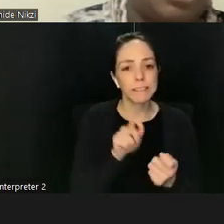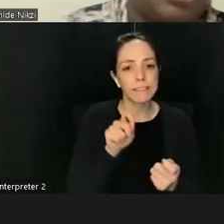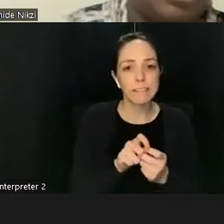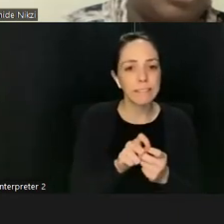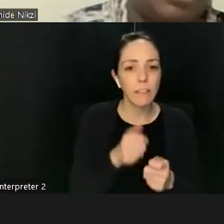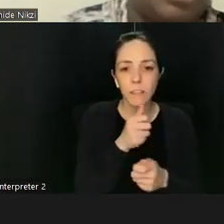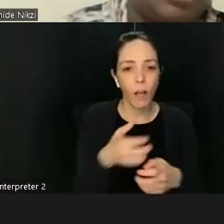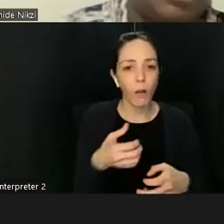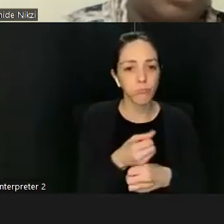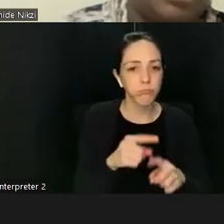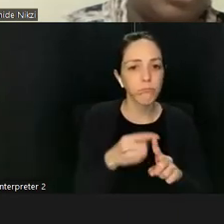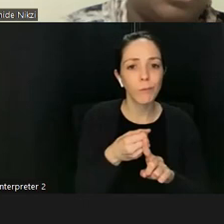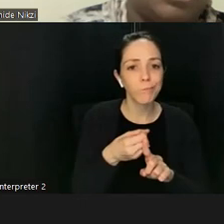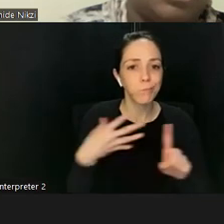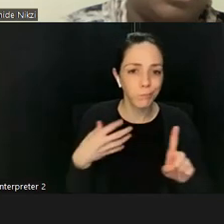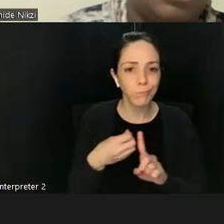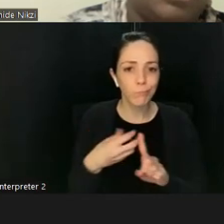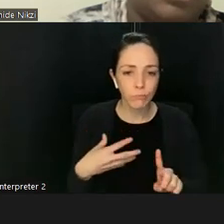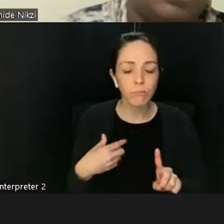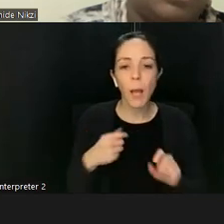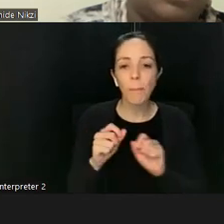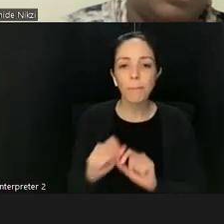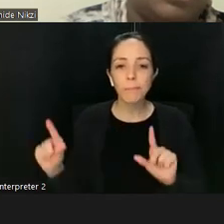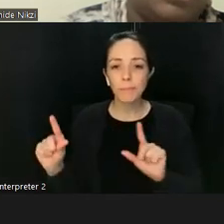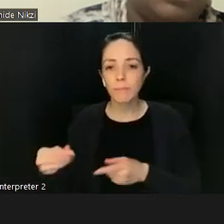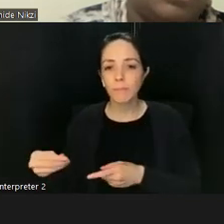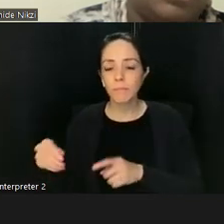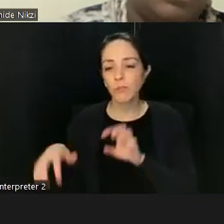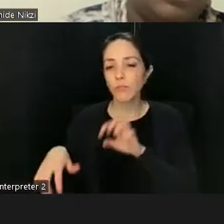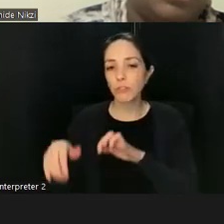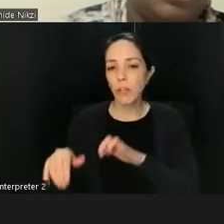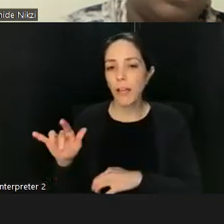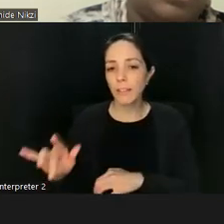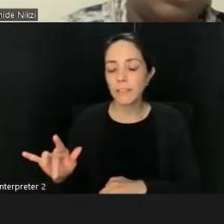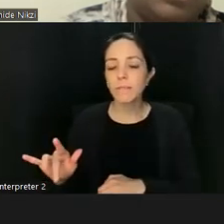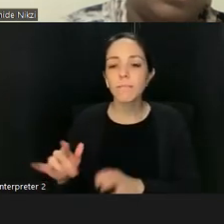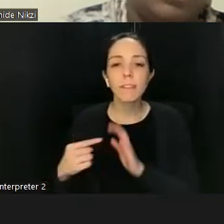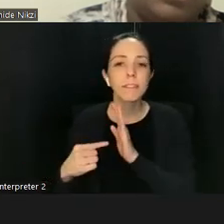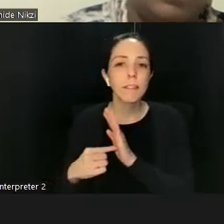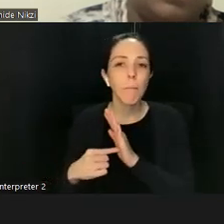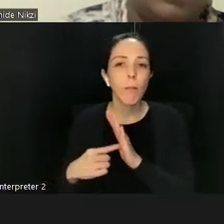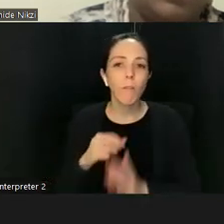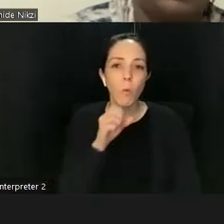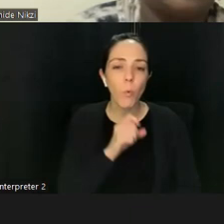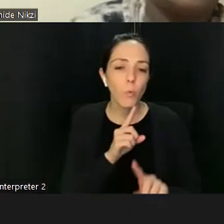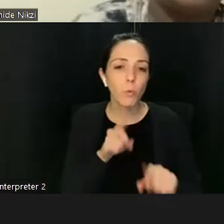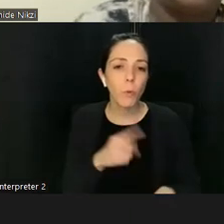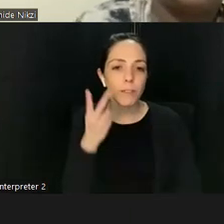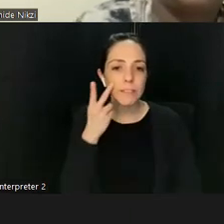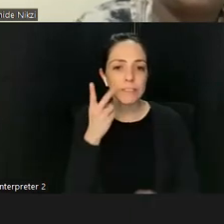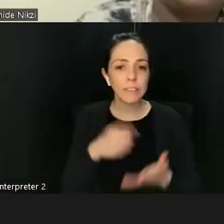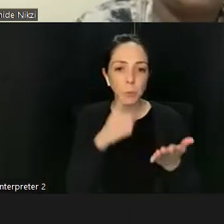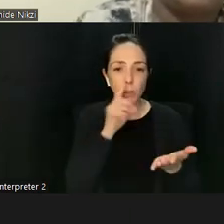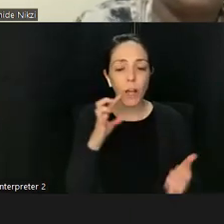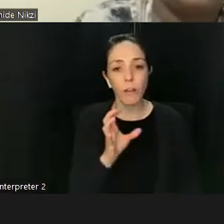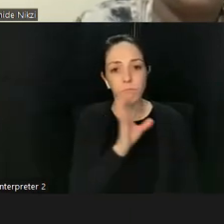a sample of an old IPR director's report into the Q&A. It's it was very hard to find